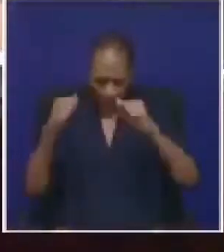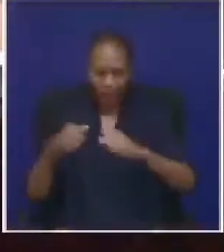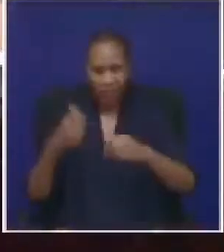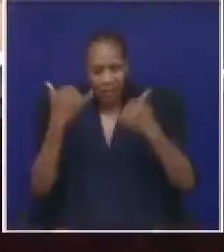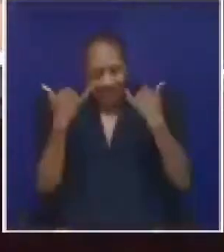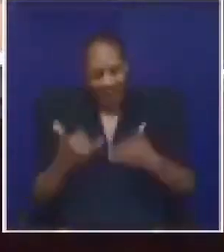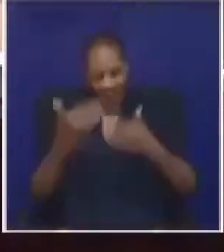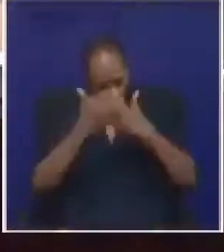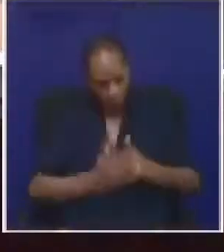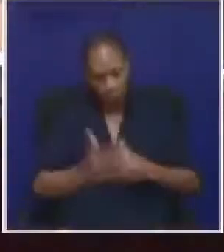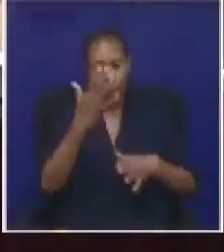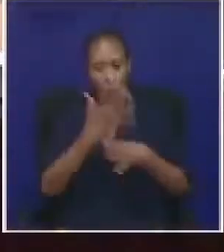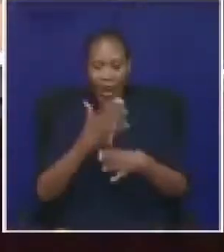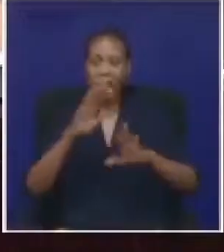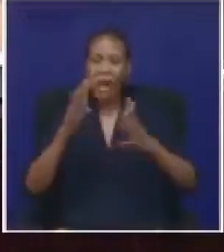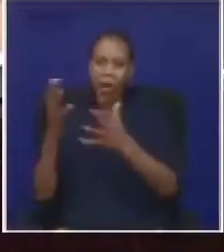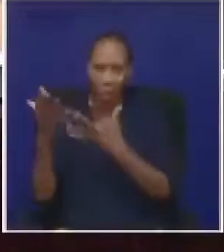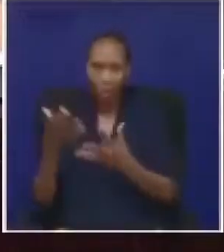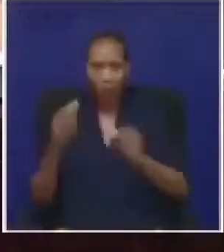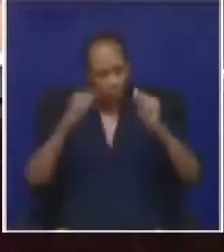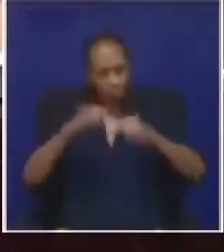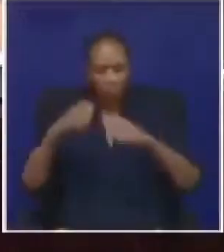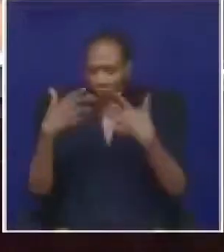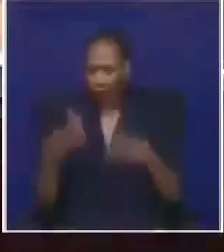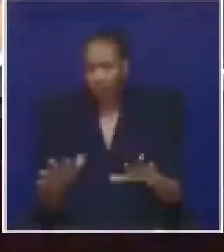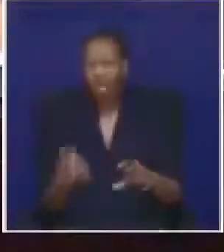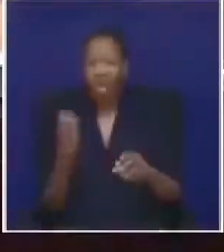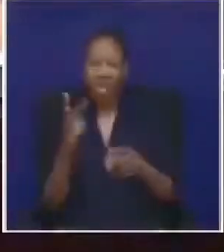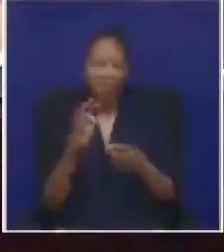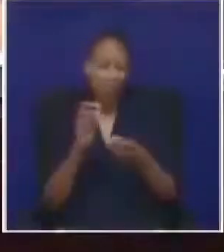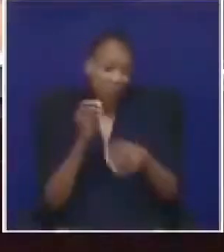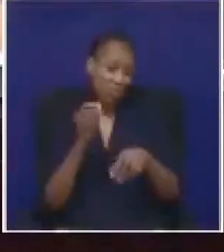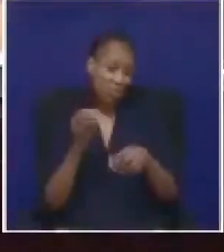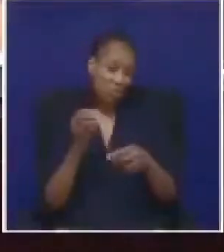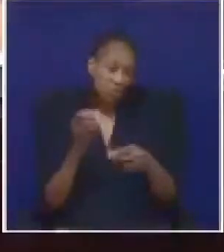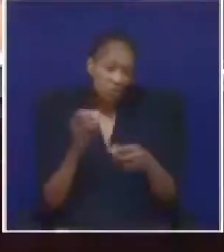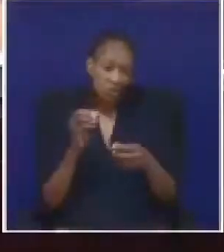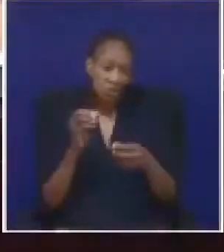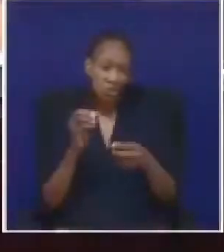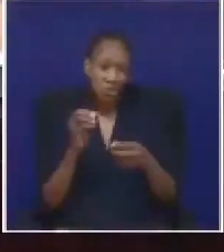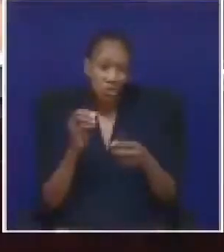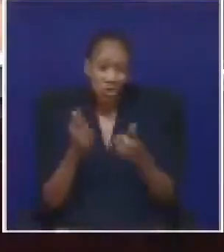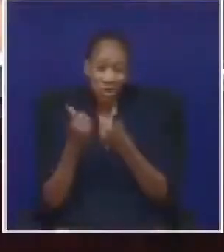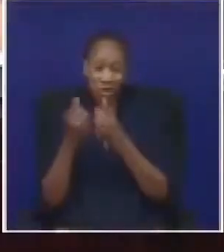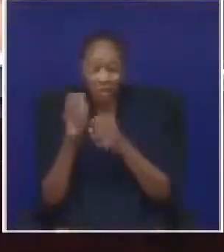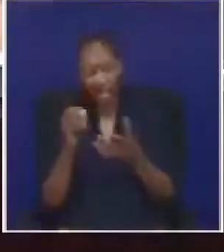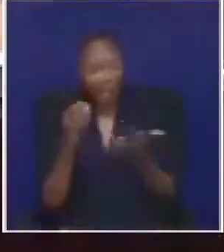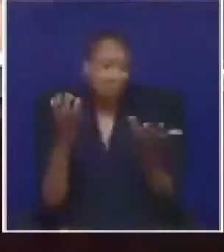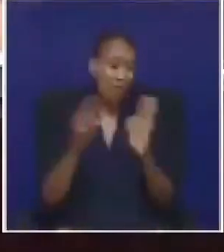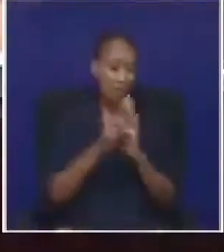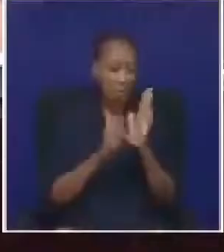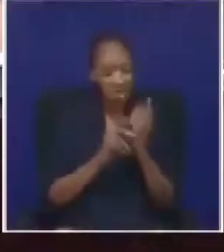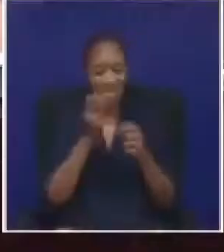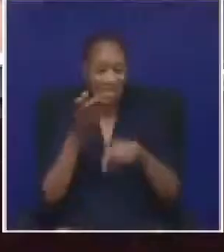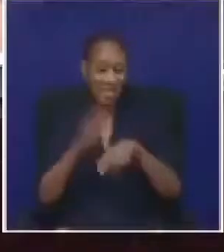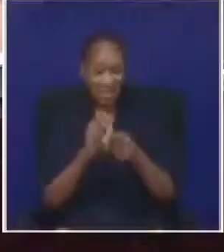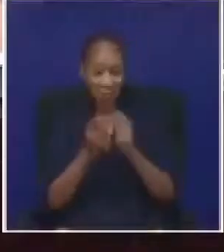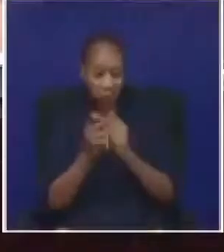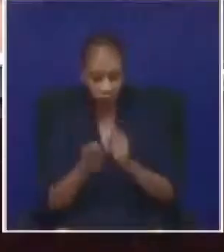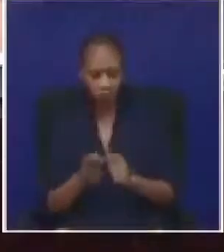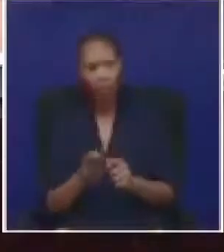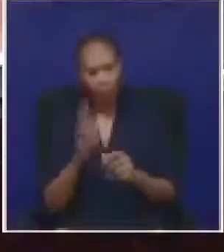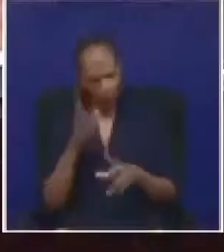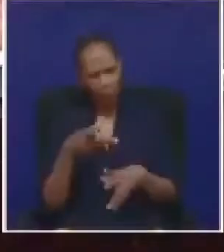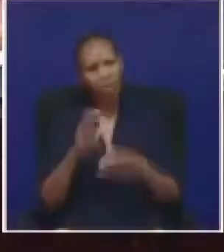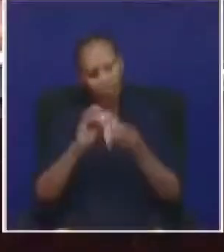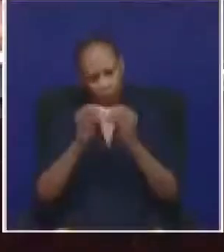a dispute on policy and so on, it will go to the clearinghouse, work on it. If